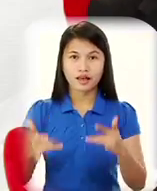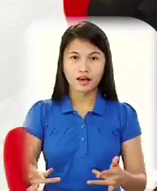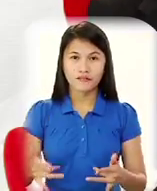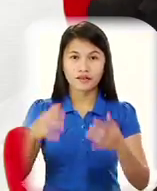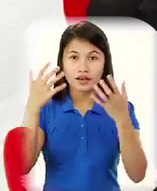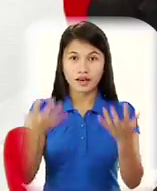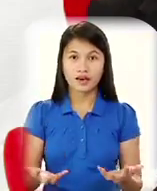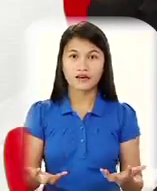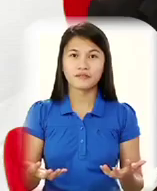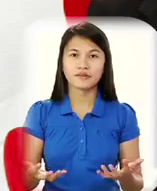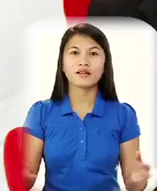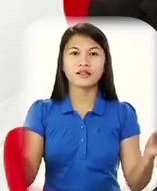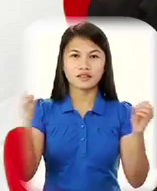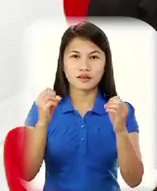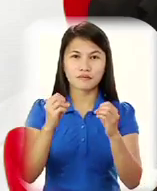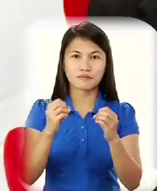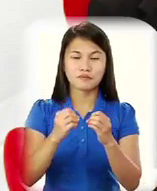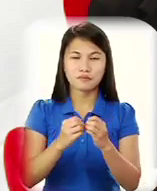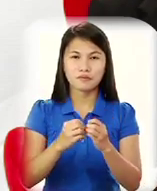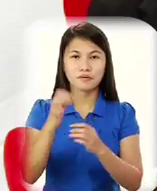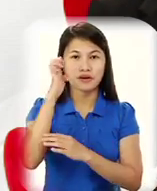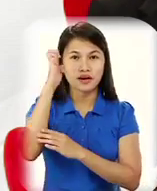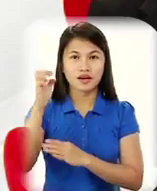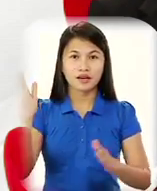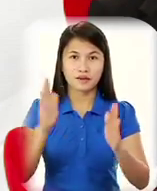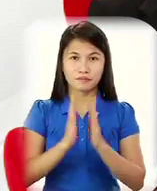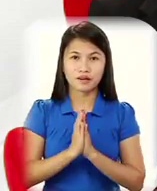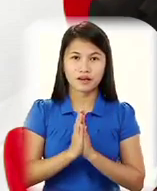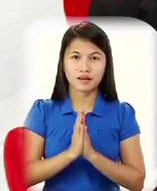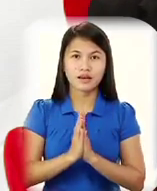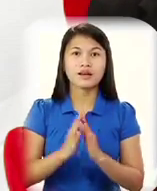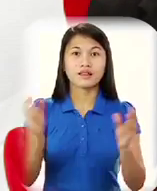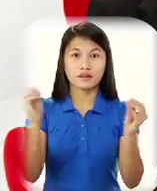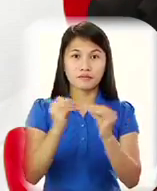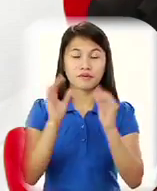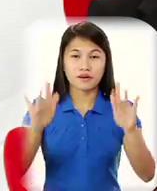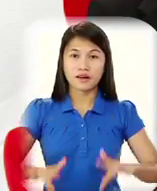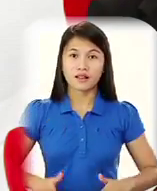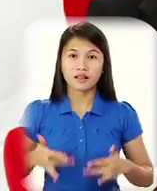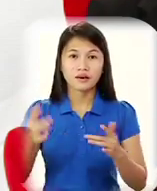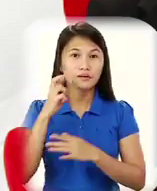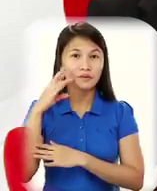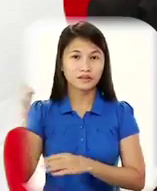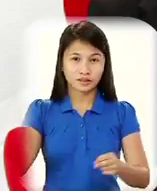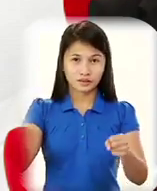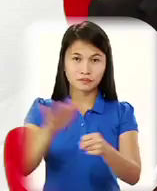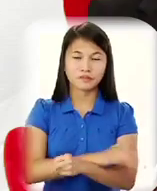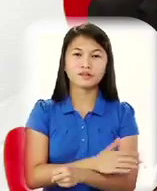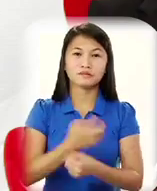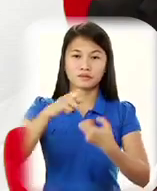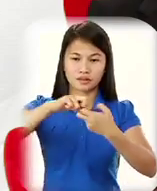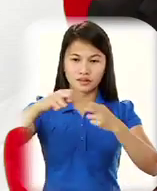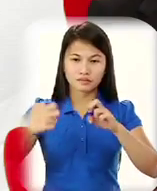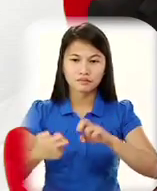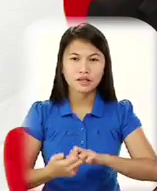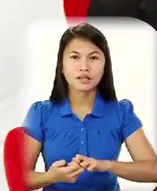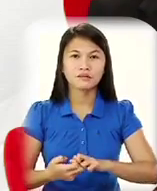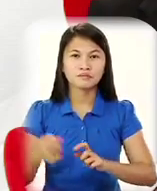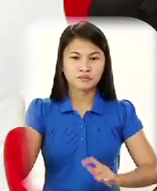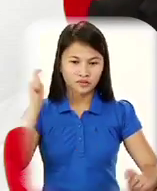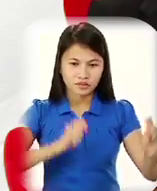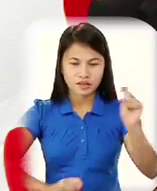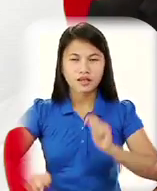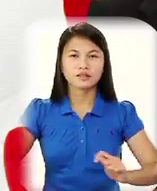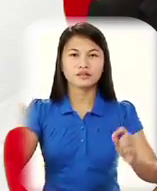life became heavy, the more he prayed. The more life was filled with trials,